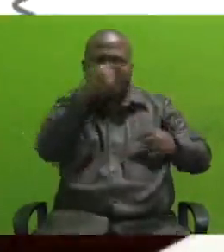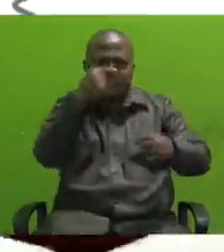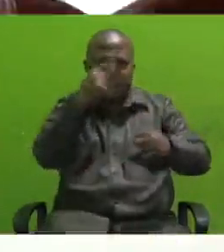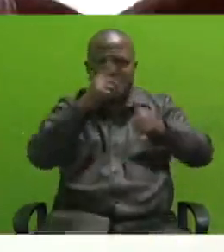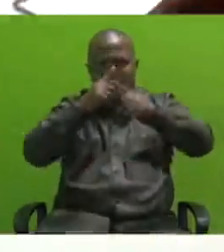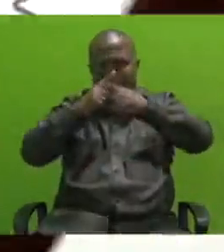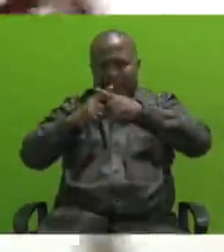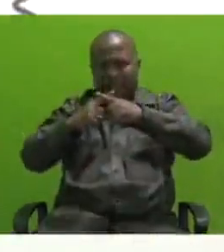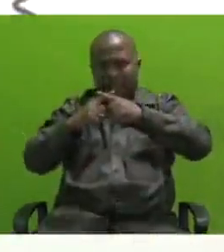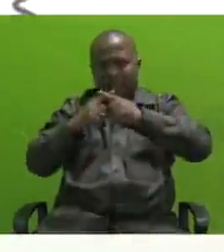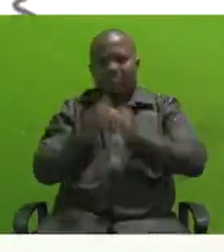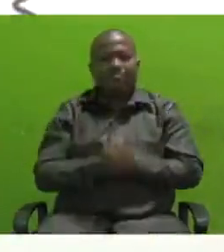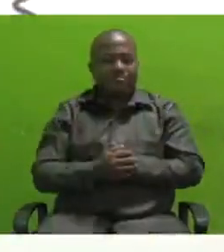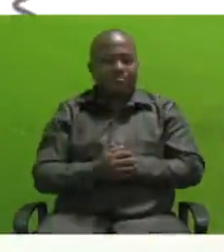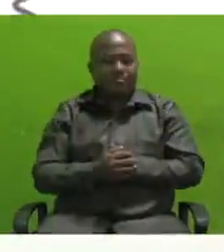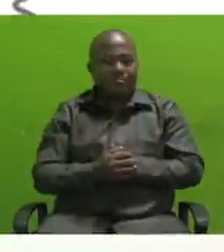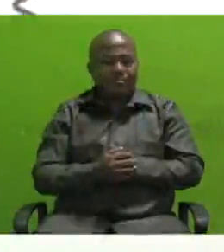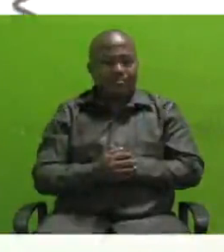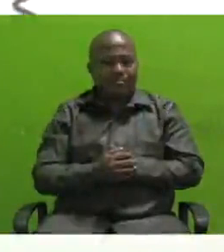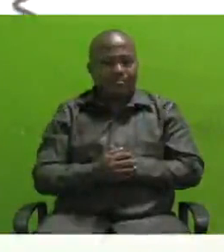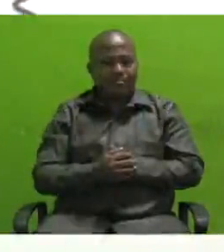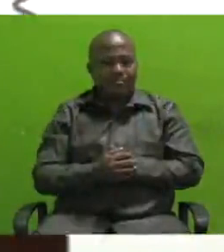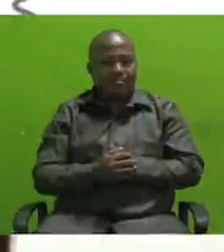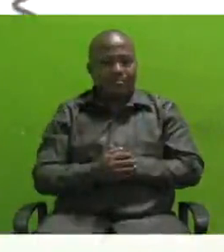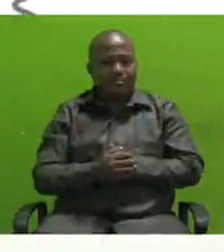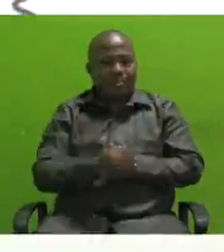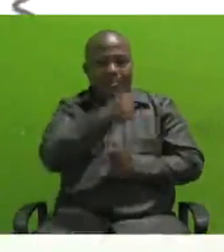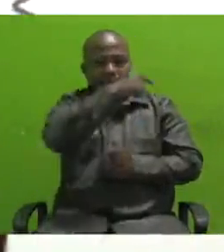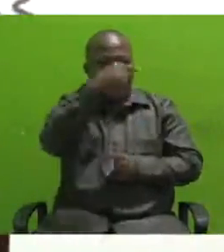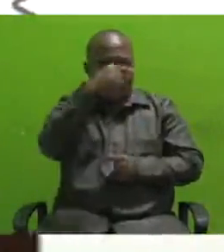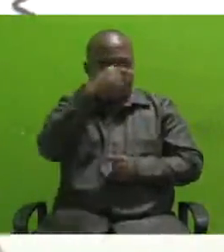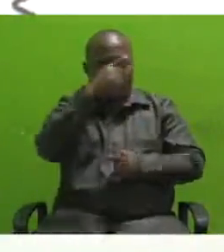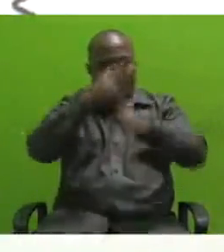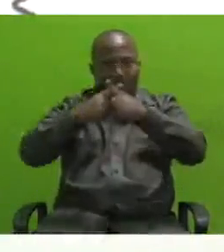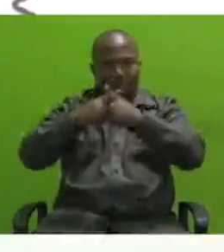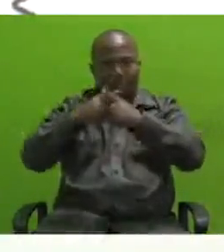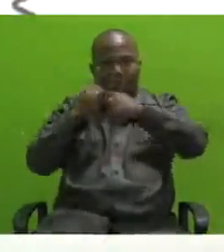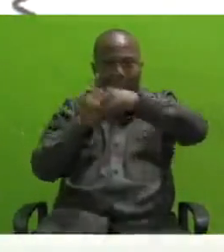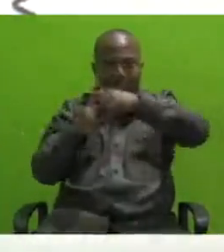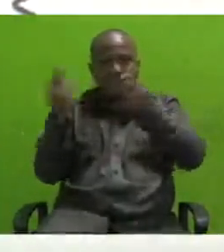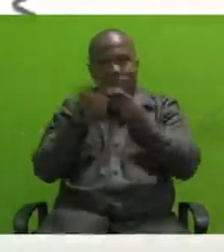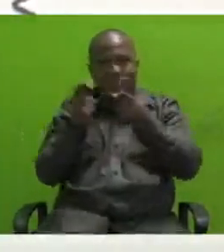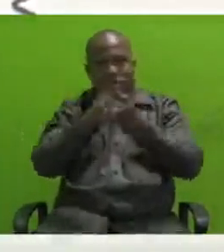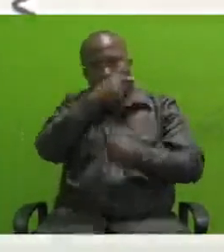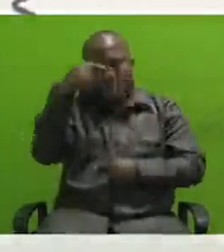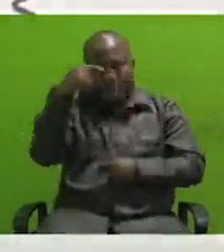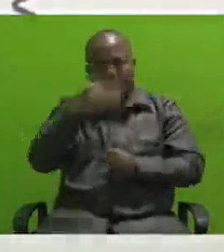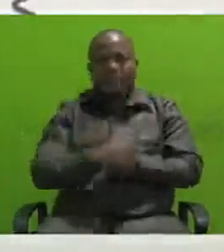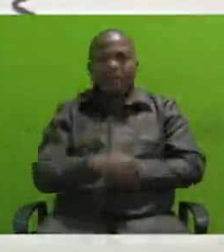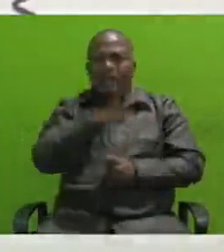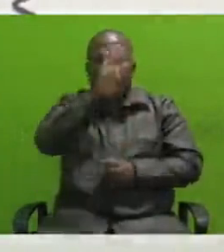there. Let us put negative, because plus minus is always minus. And b